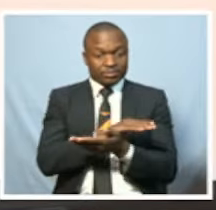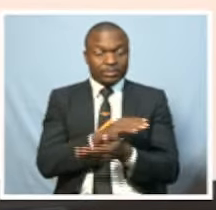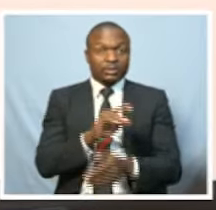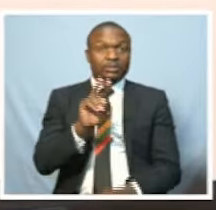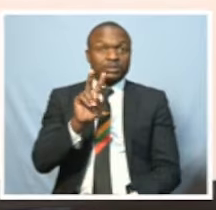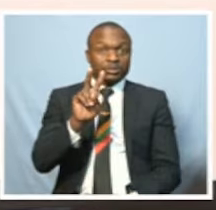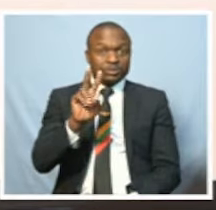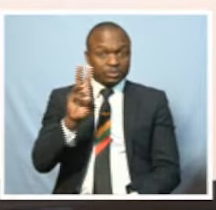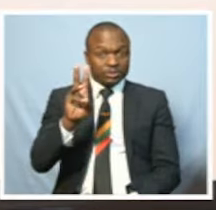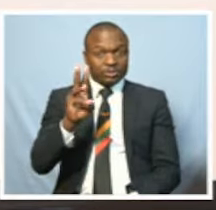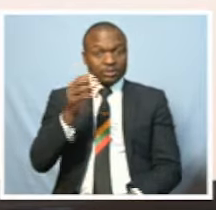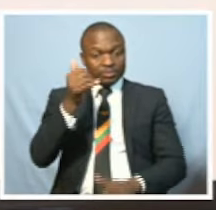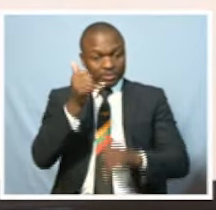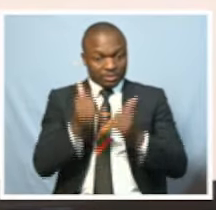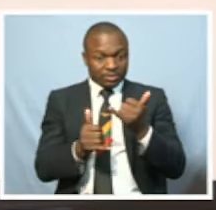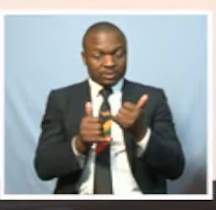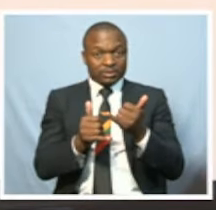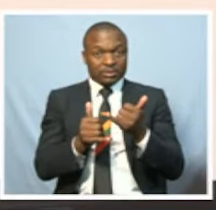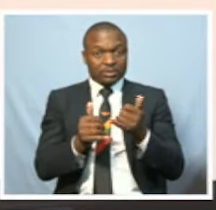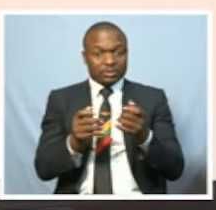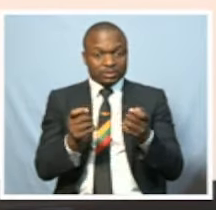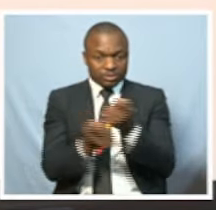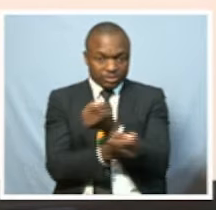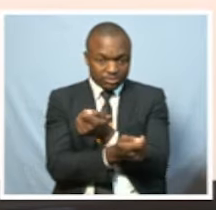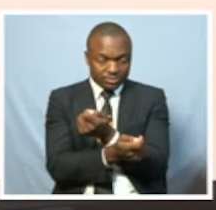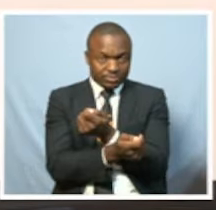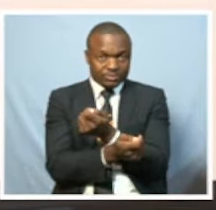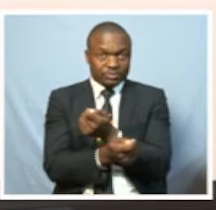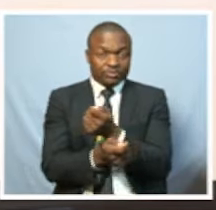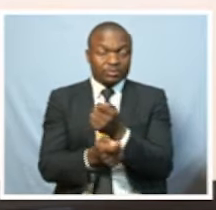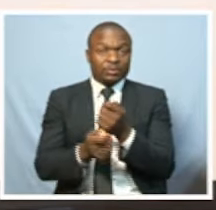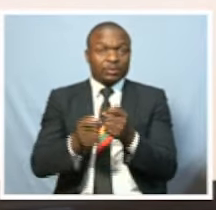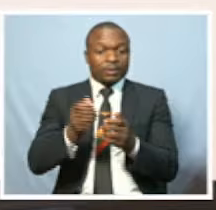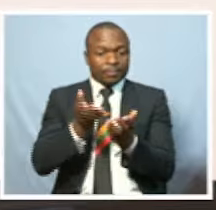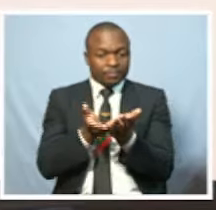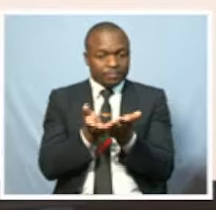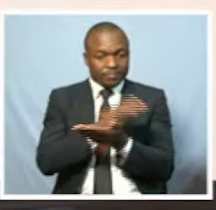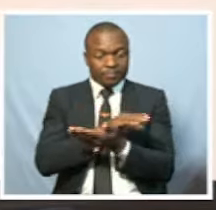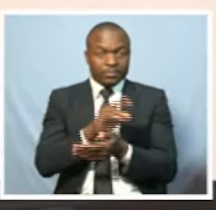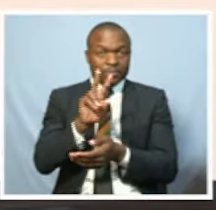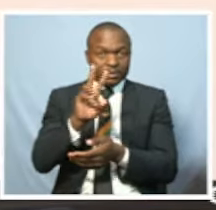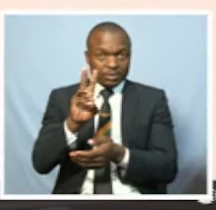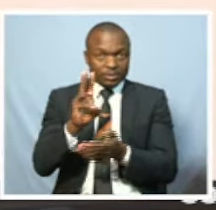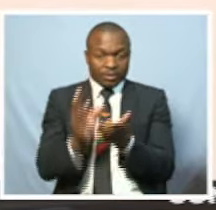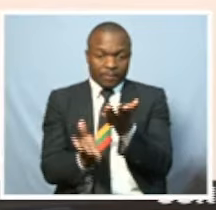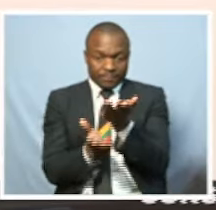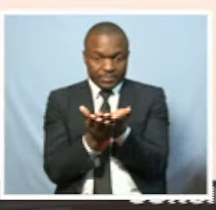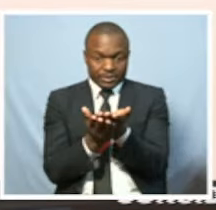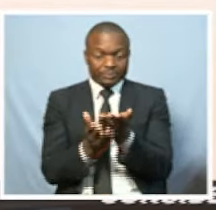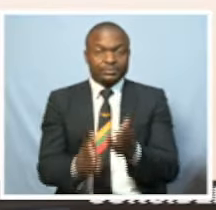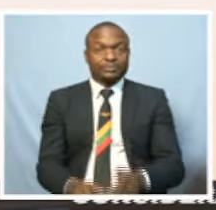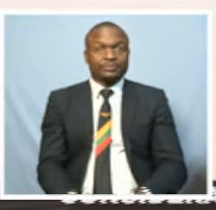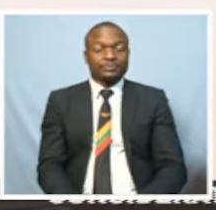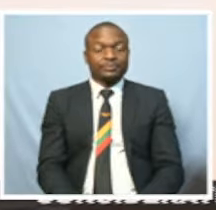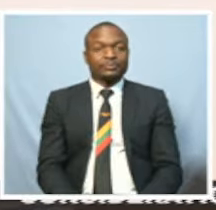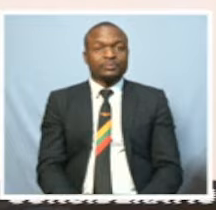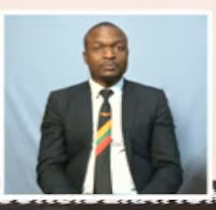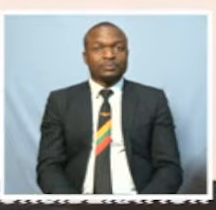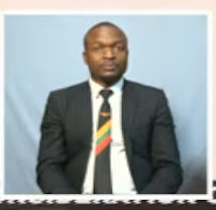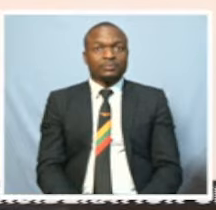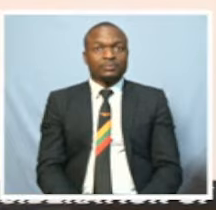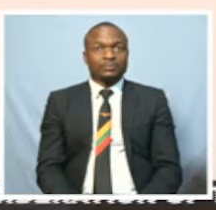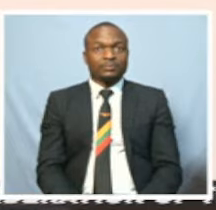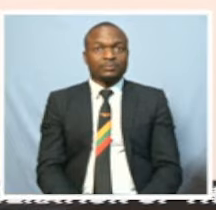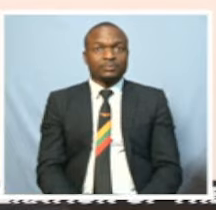26, which is the last adjustment. Page 26 on the appendix.